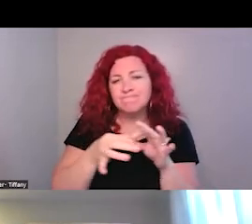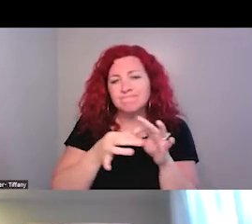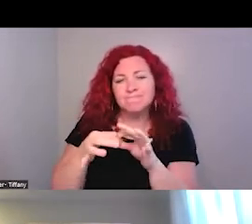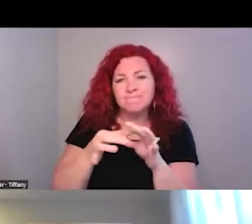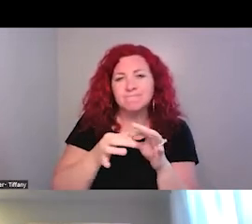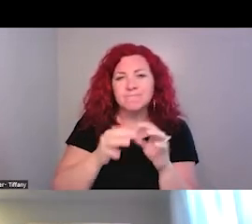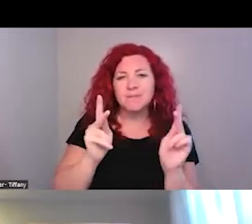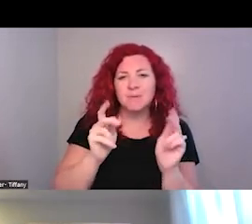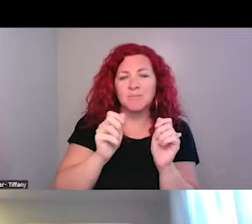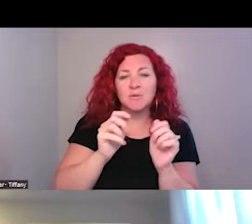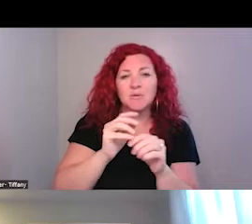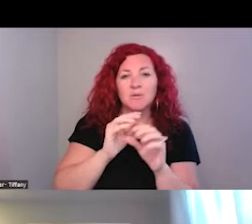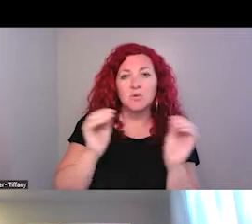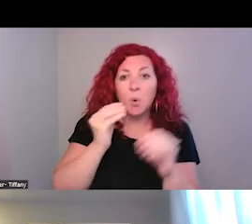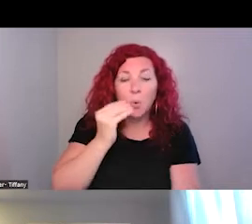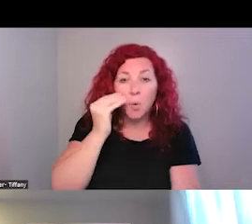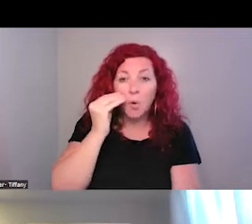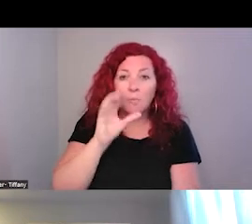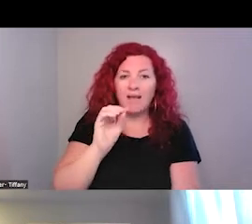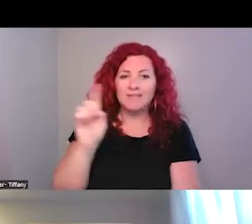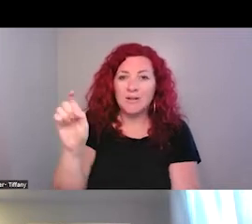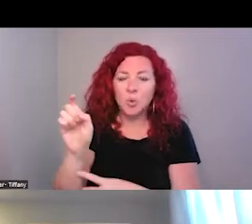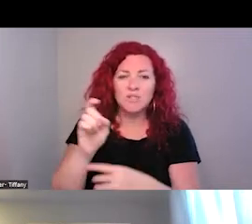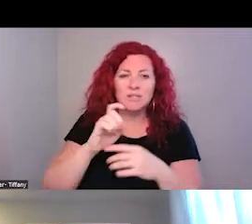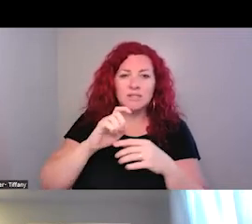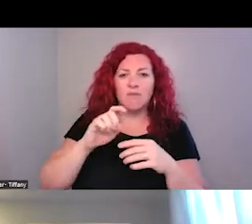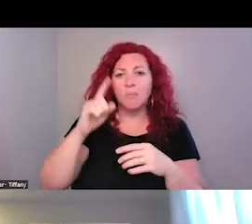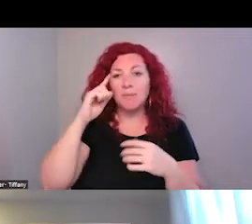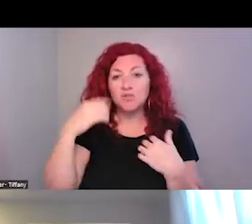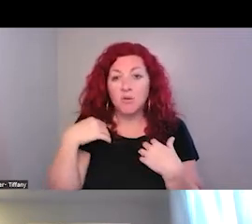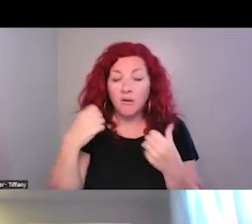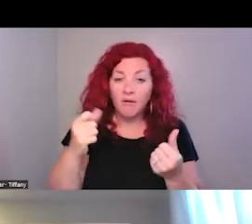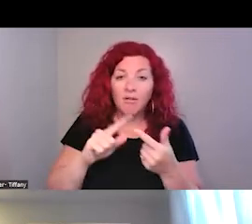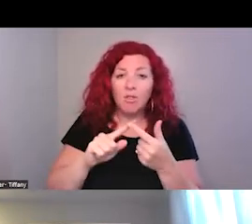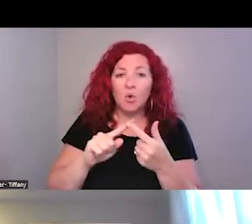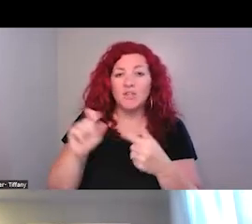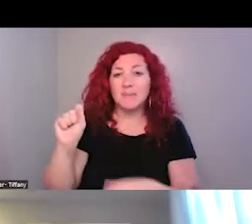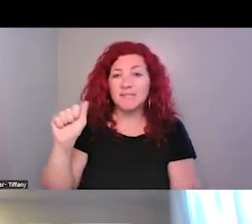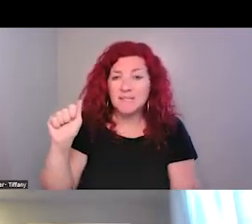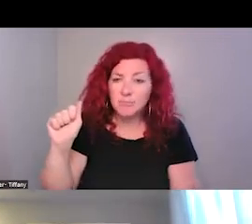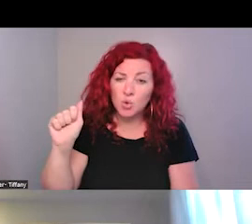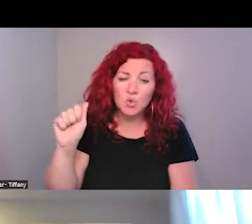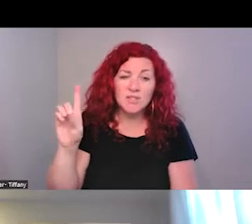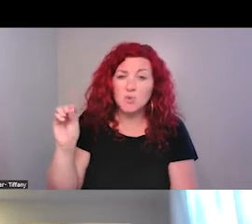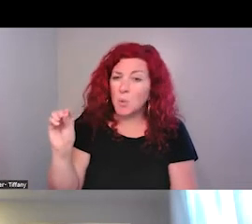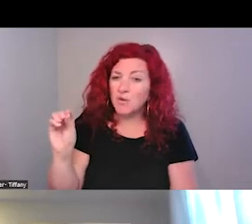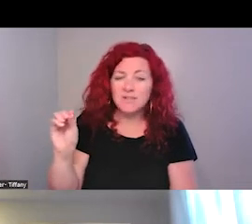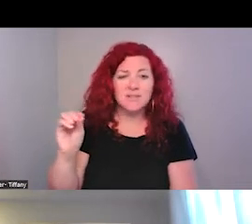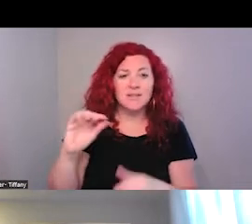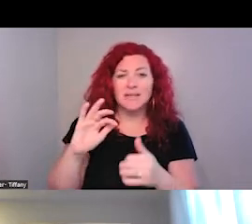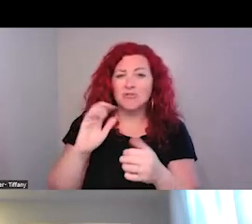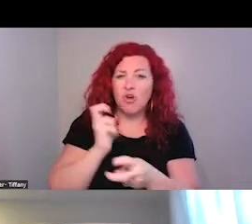homelessness in people with behavioral health diagnoses, mental health, or substance use disorders. It's hard to disentangle that, but it's really something we have to do when you look at